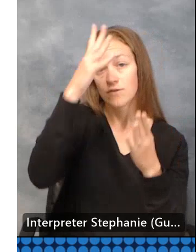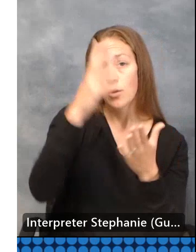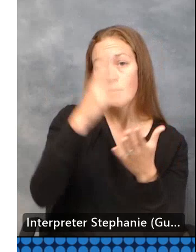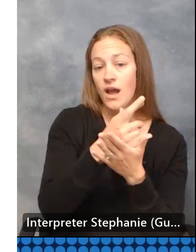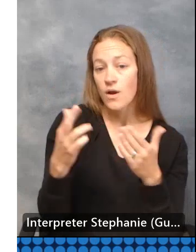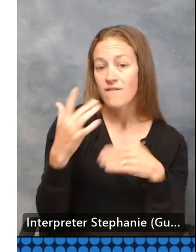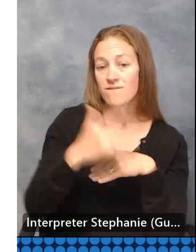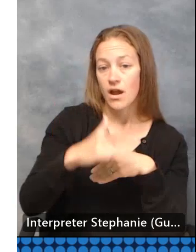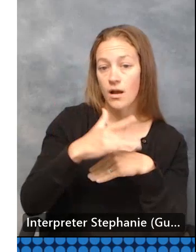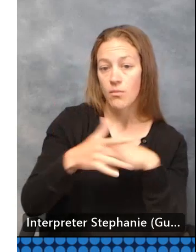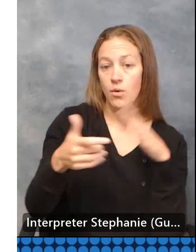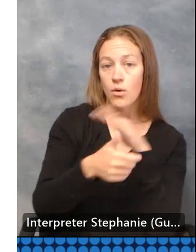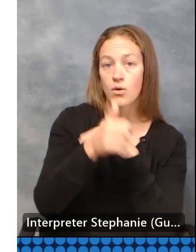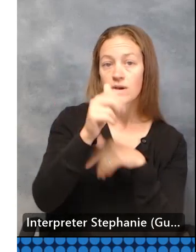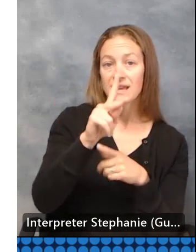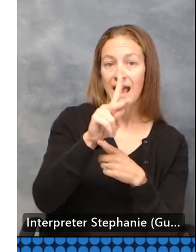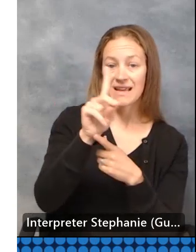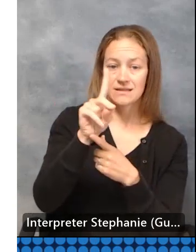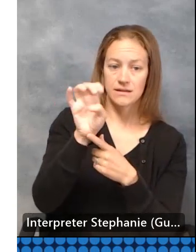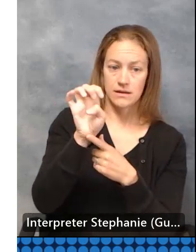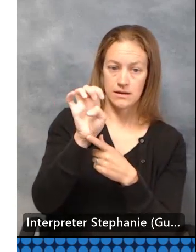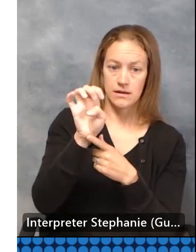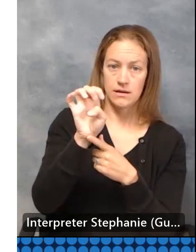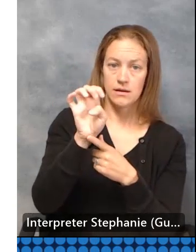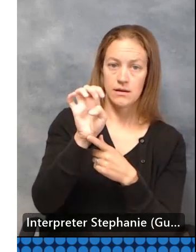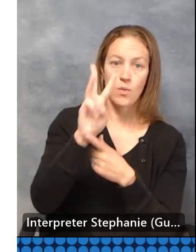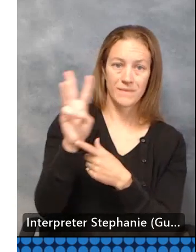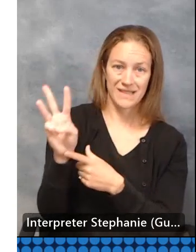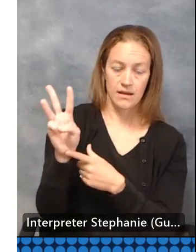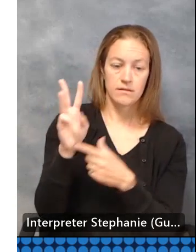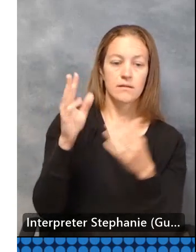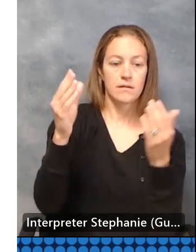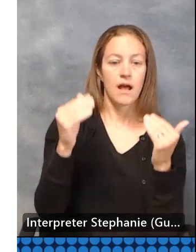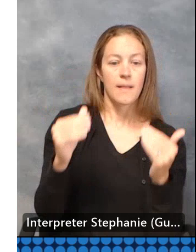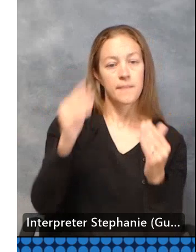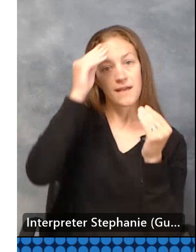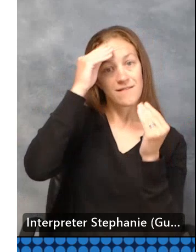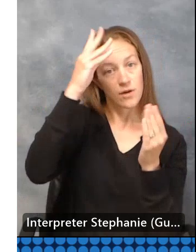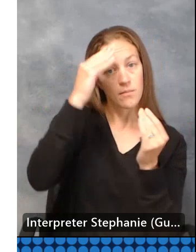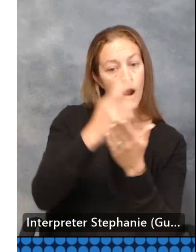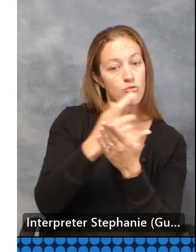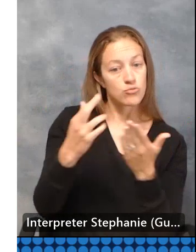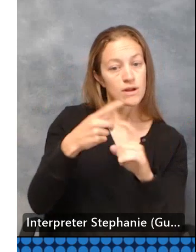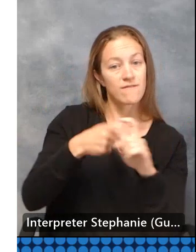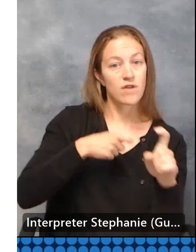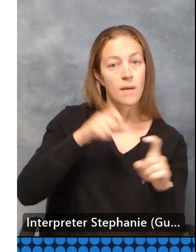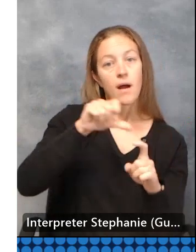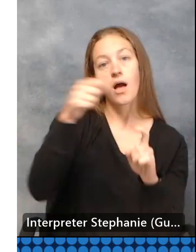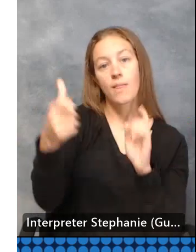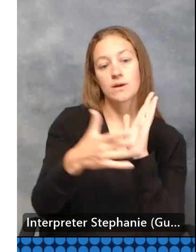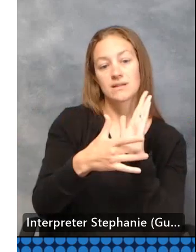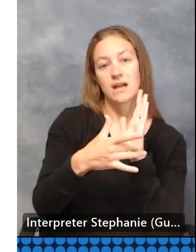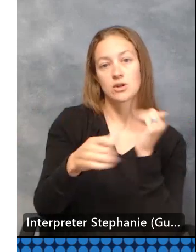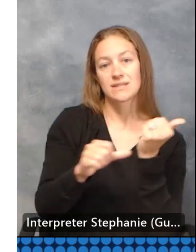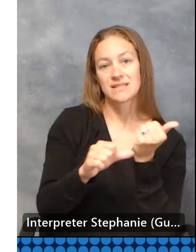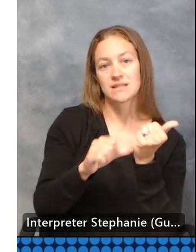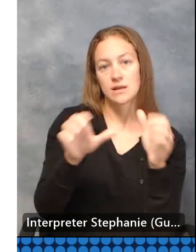on the Kentucky Department of Education website and resources from other technical assistance providers.